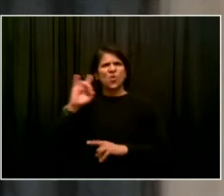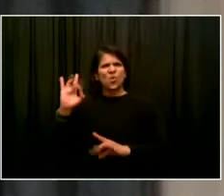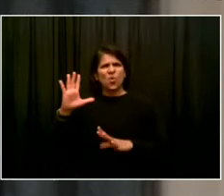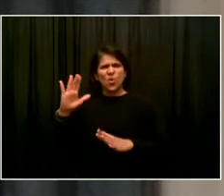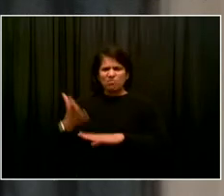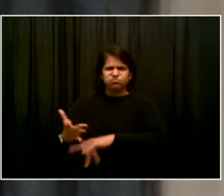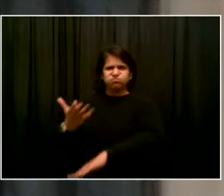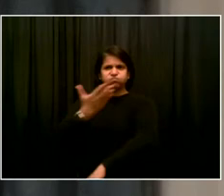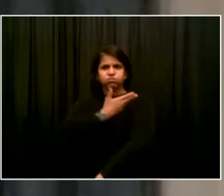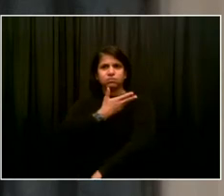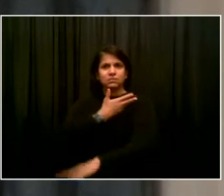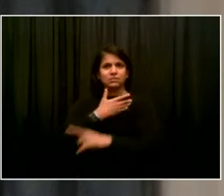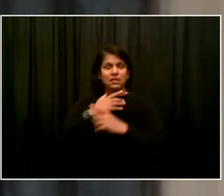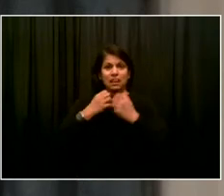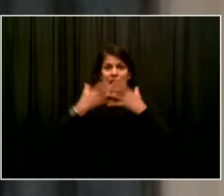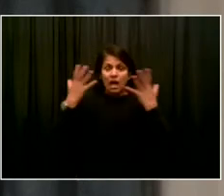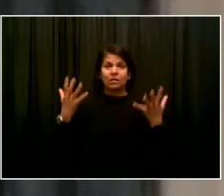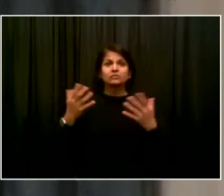but there's always work to be done here.